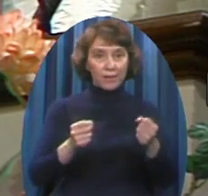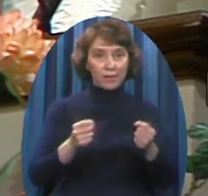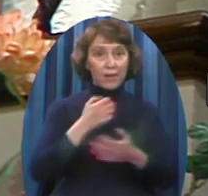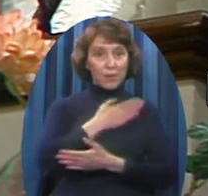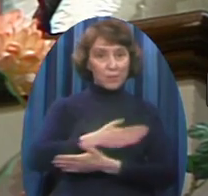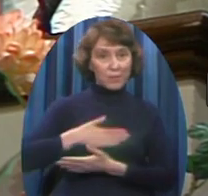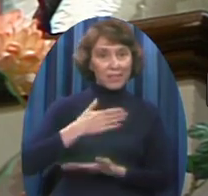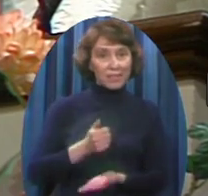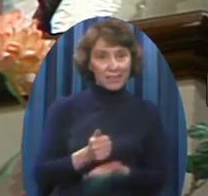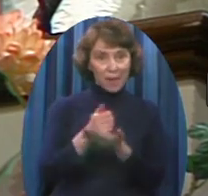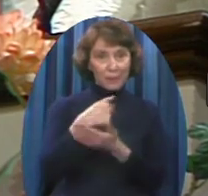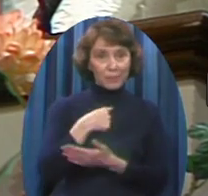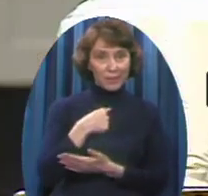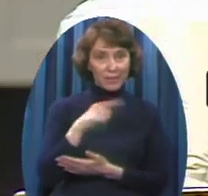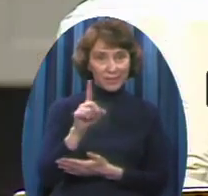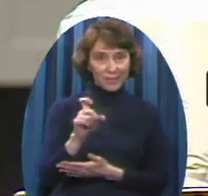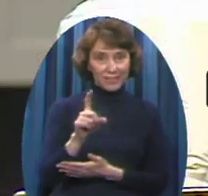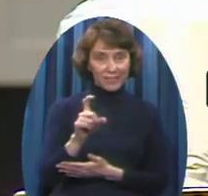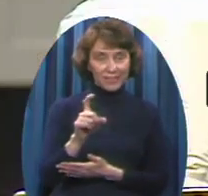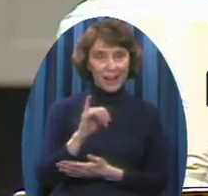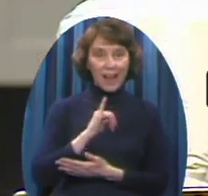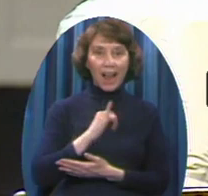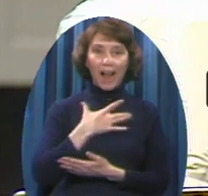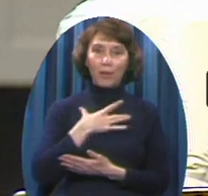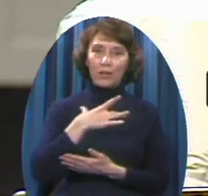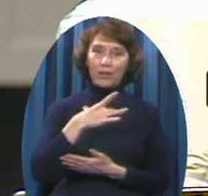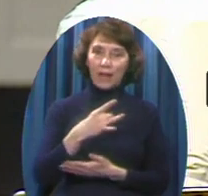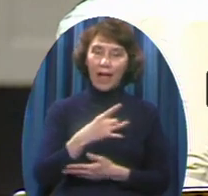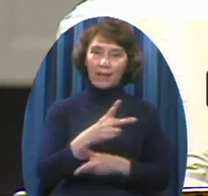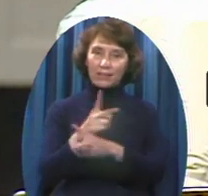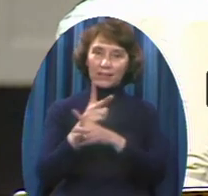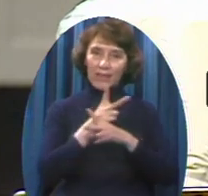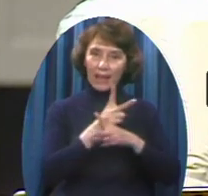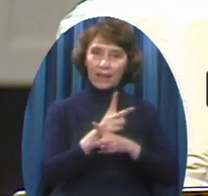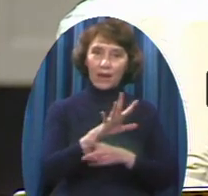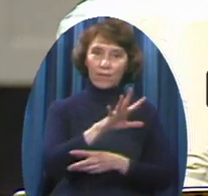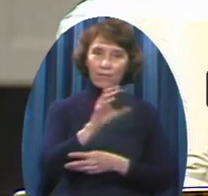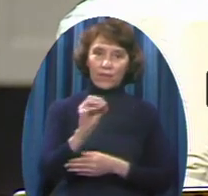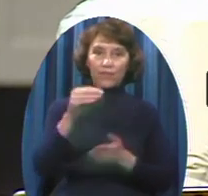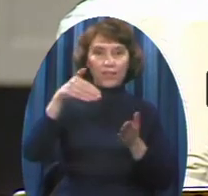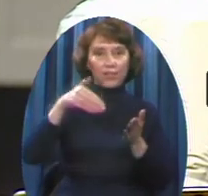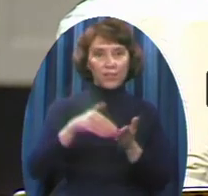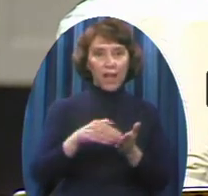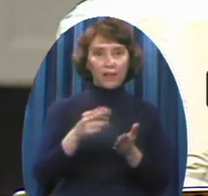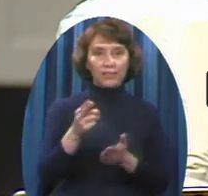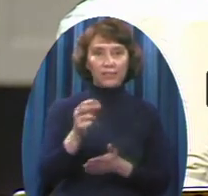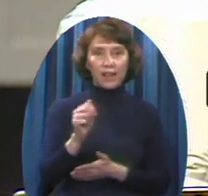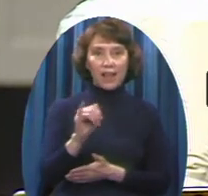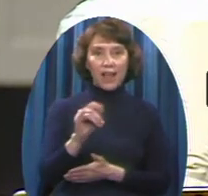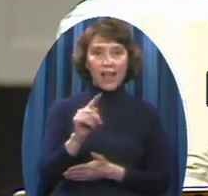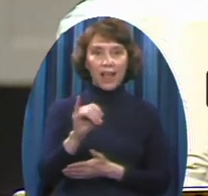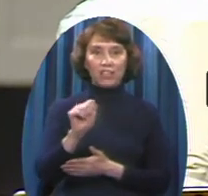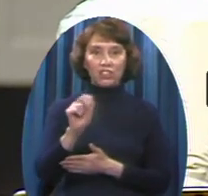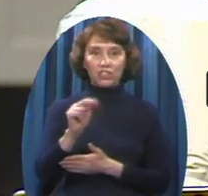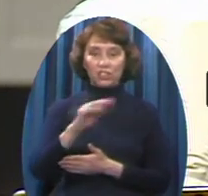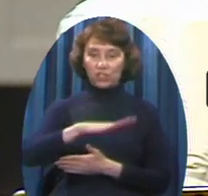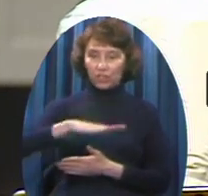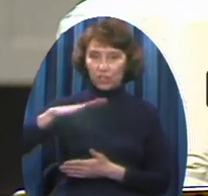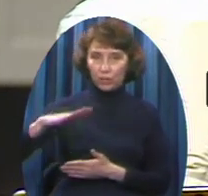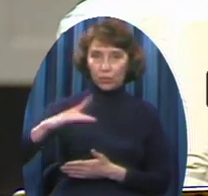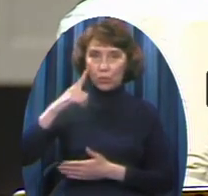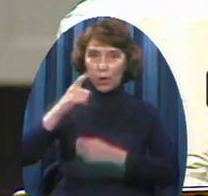to assume the goal of taking care of 50,000 Haitian children for 1 year, a glass of milk every